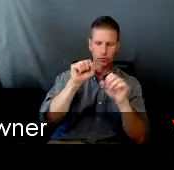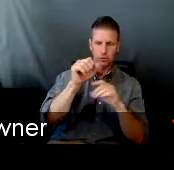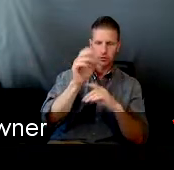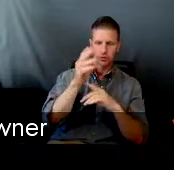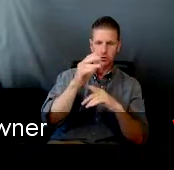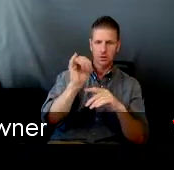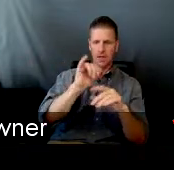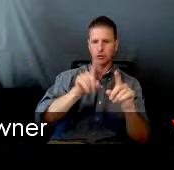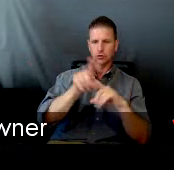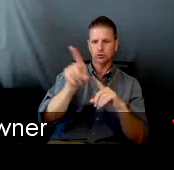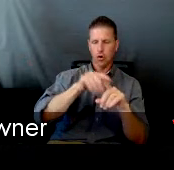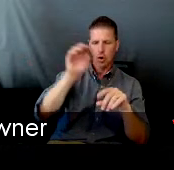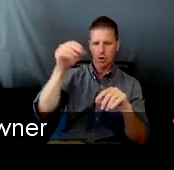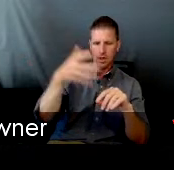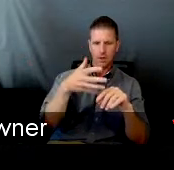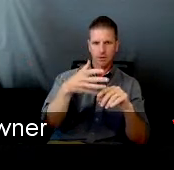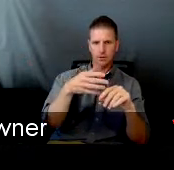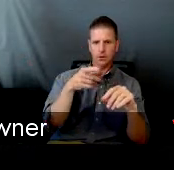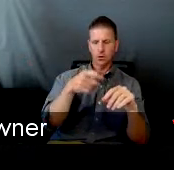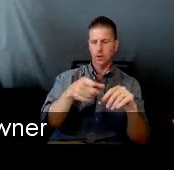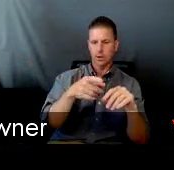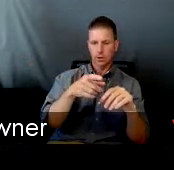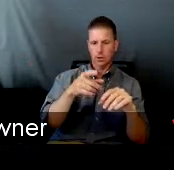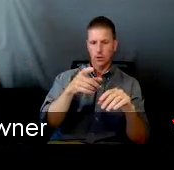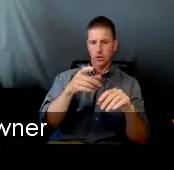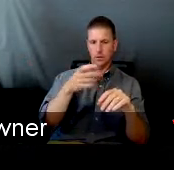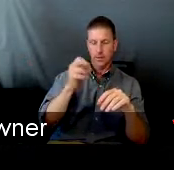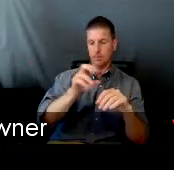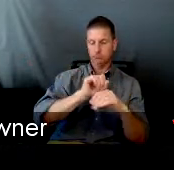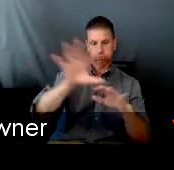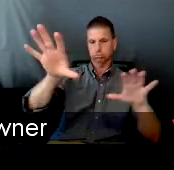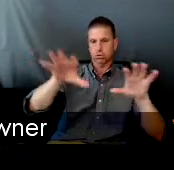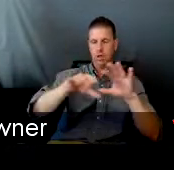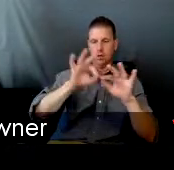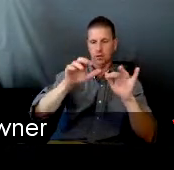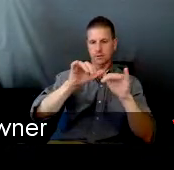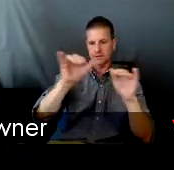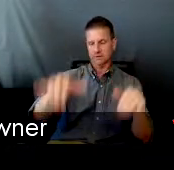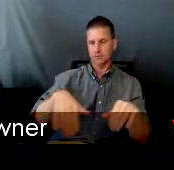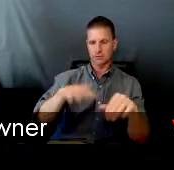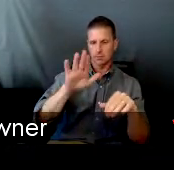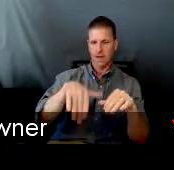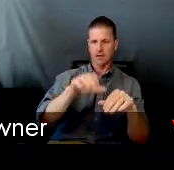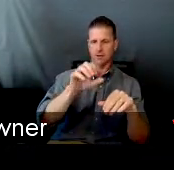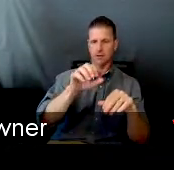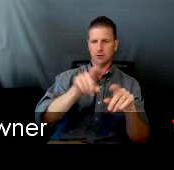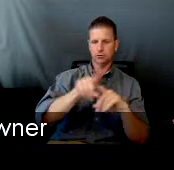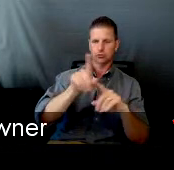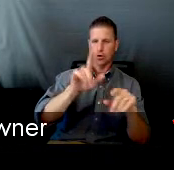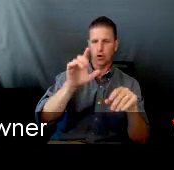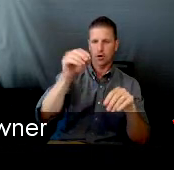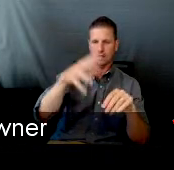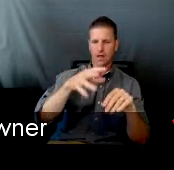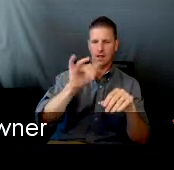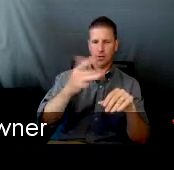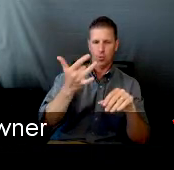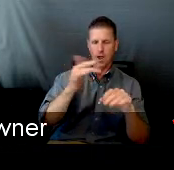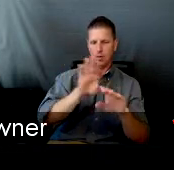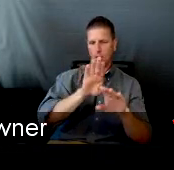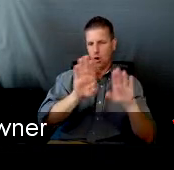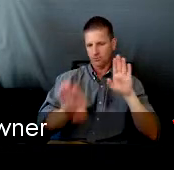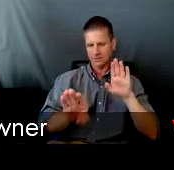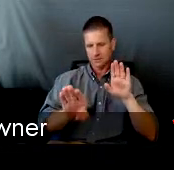the starlight, and they are blown out of the system by the starlight. And so that's why they look offset compared